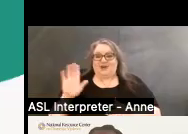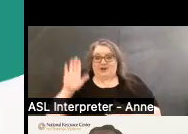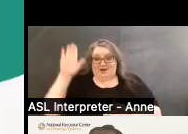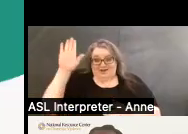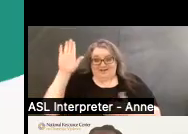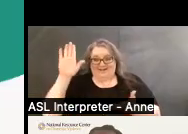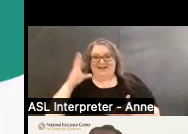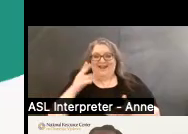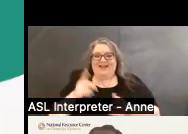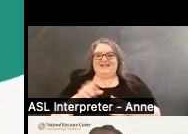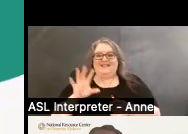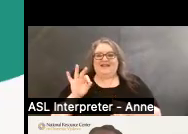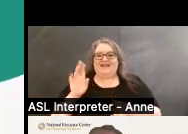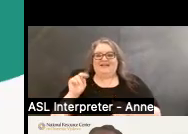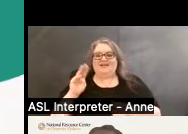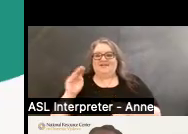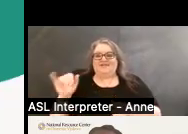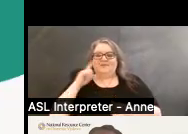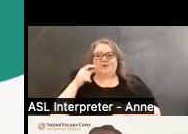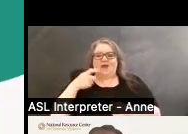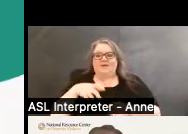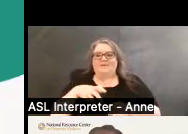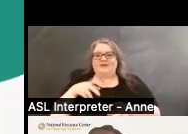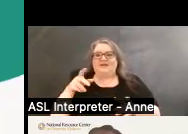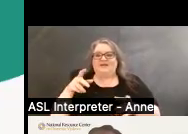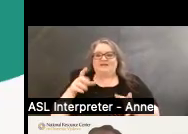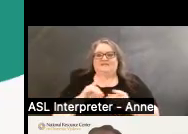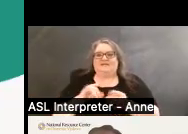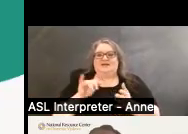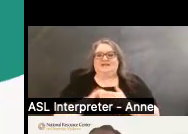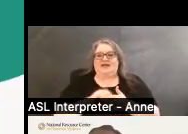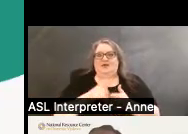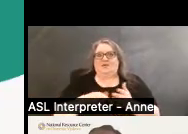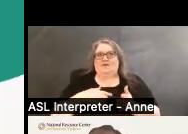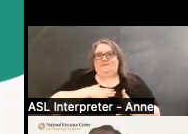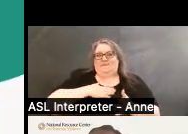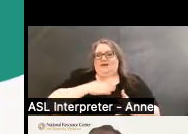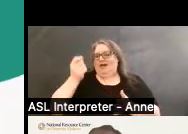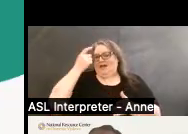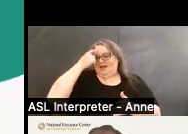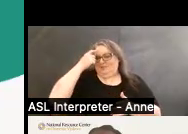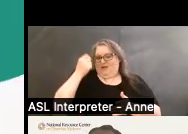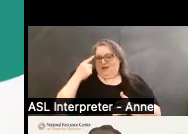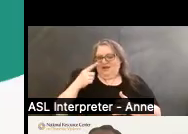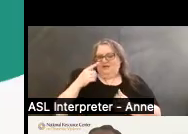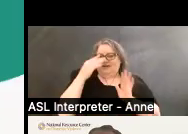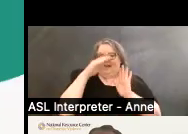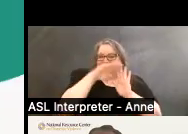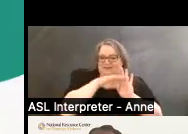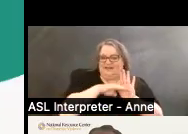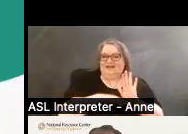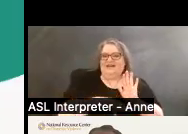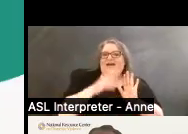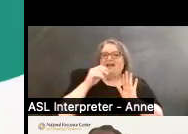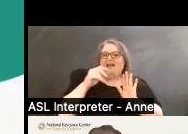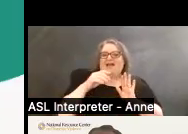Fumi. So I'm going to just sit that part of what my brain knows of the tenets and the principles of flex